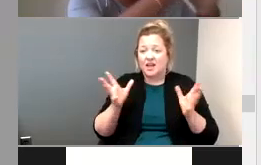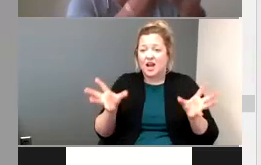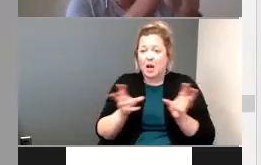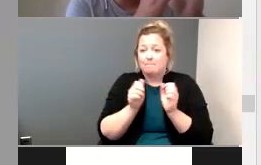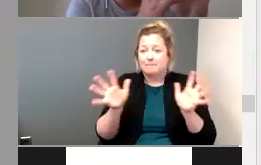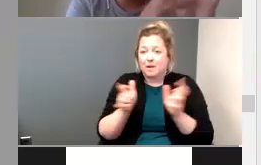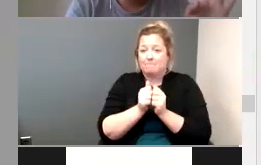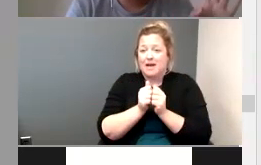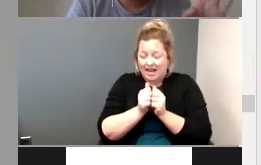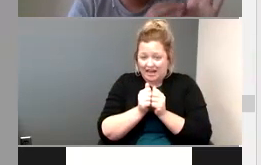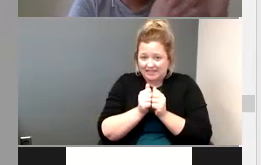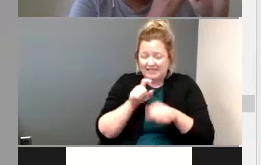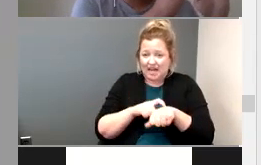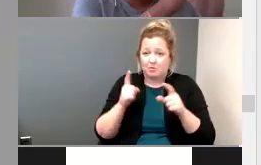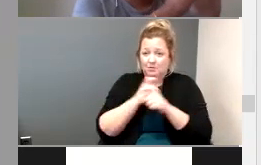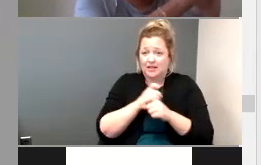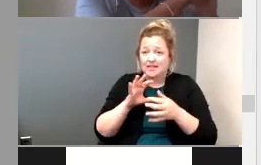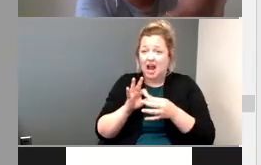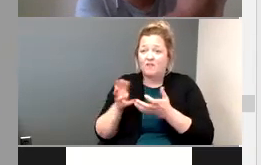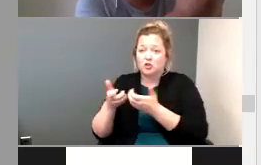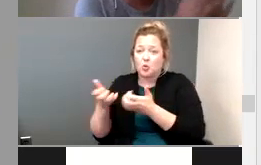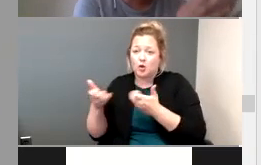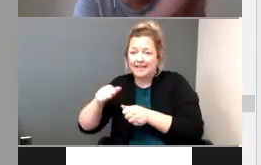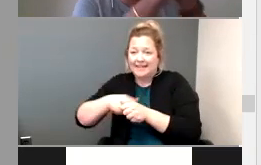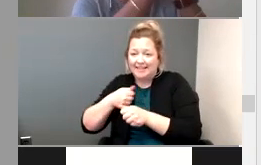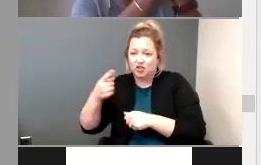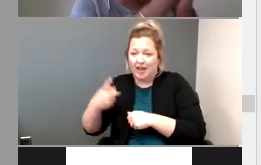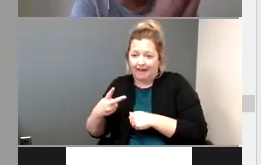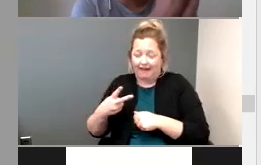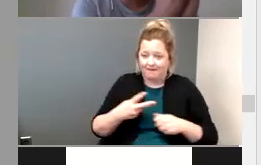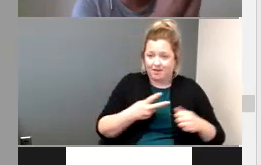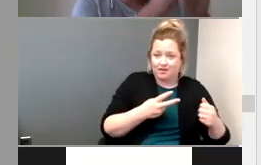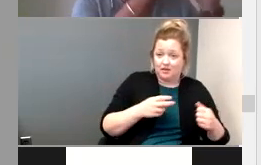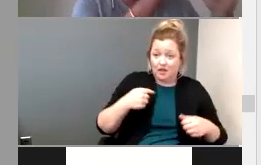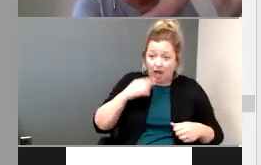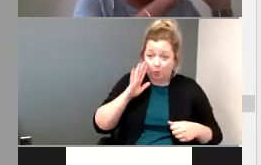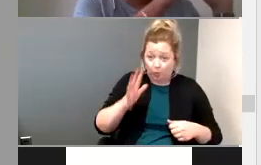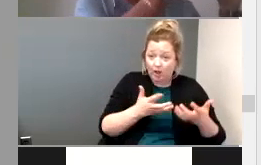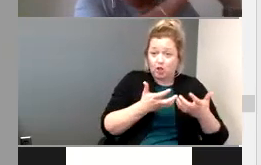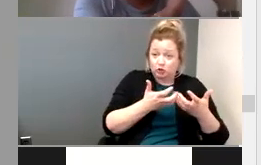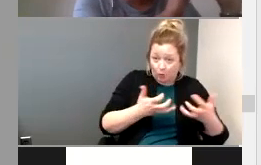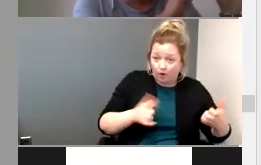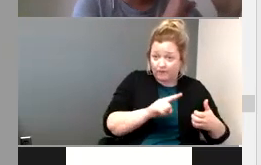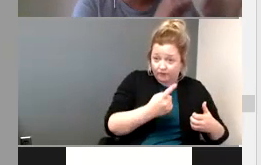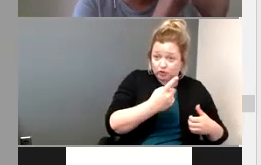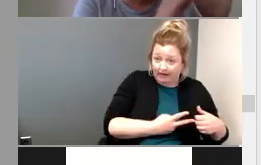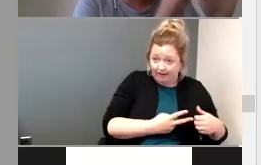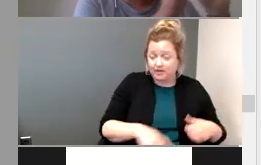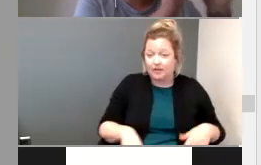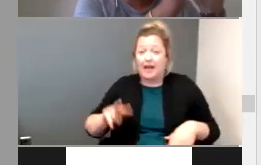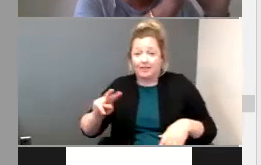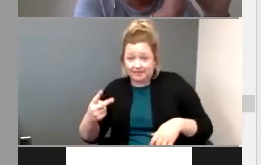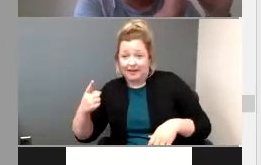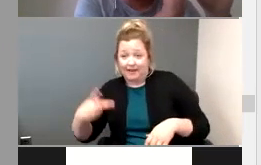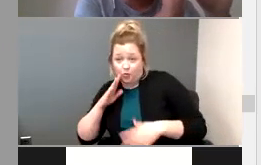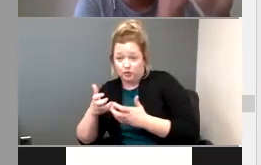the two halves, right? I'm going to sort the first half and I'm going to sort the second half, and then I will do things with it, but essentially